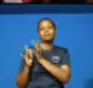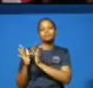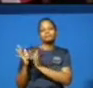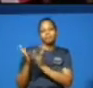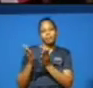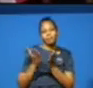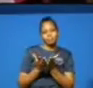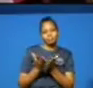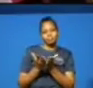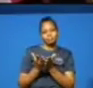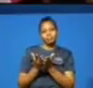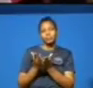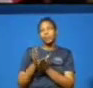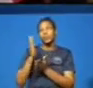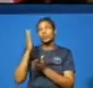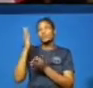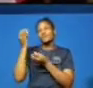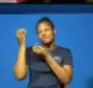You've declared to us